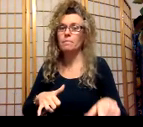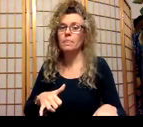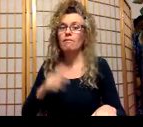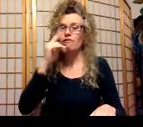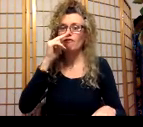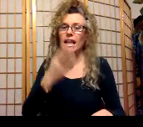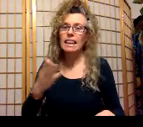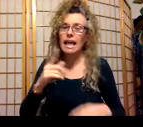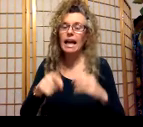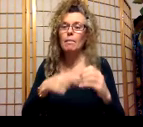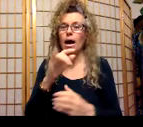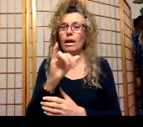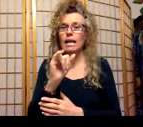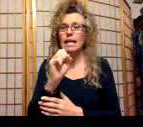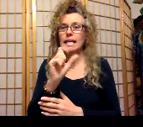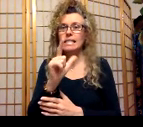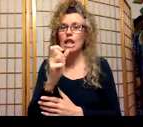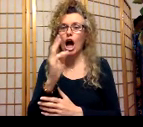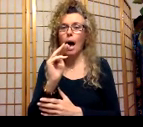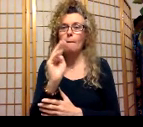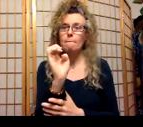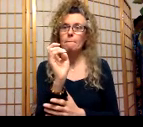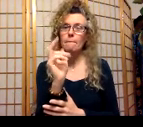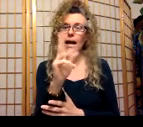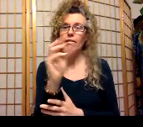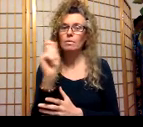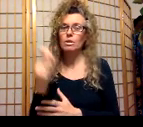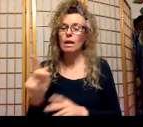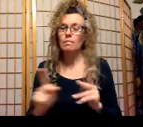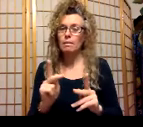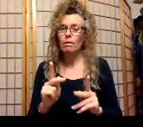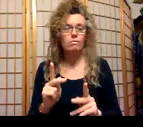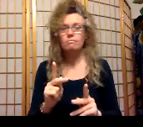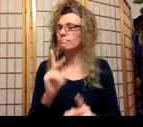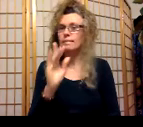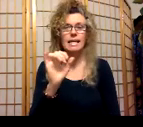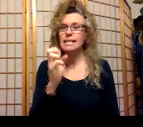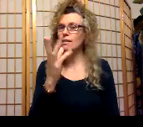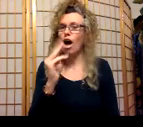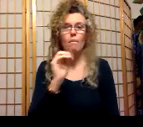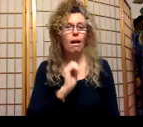The funny thing about Islamic banking is that 50% of the people are Islamic at all.